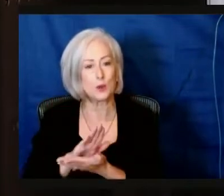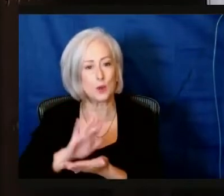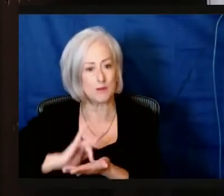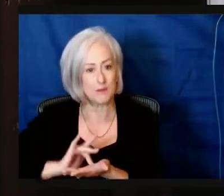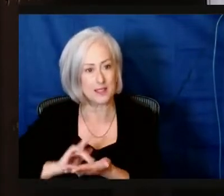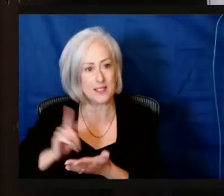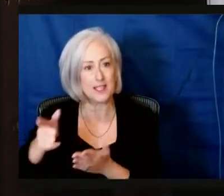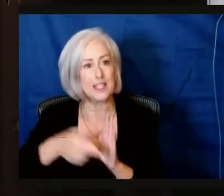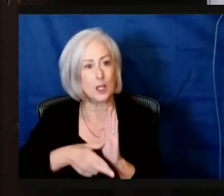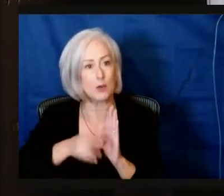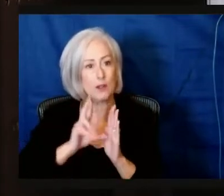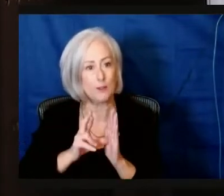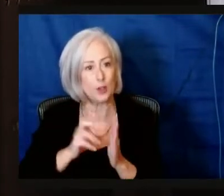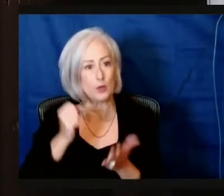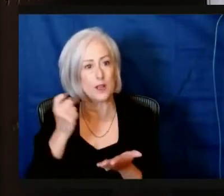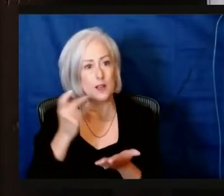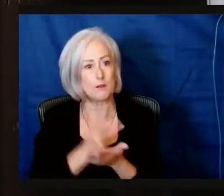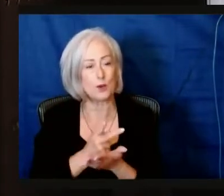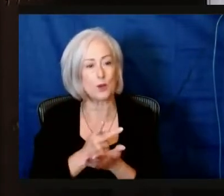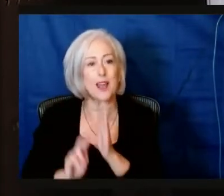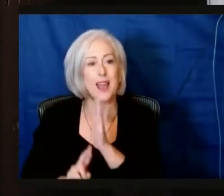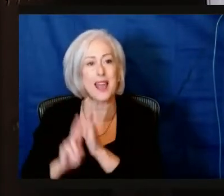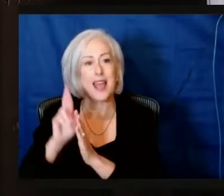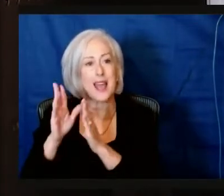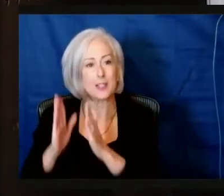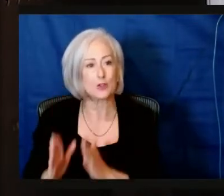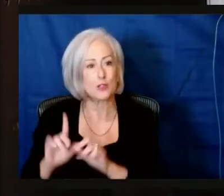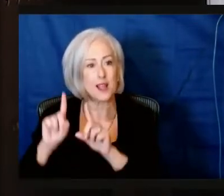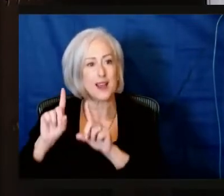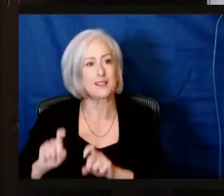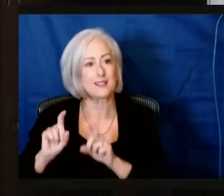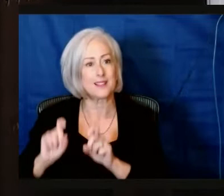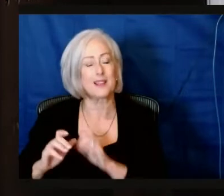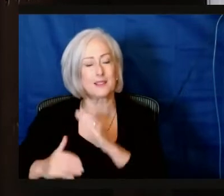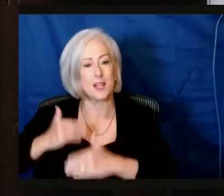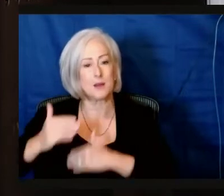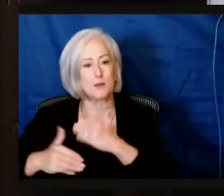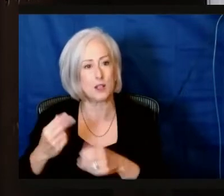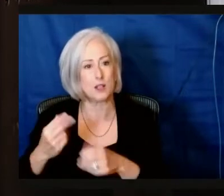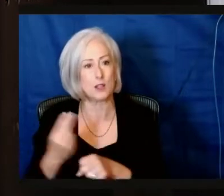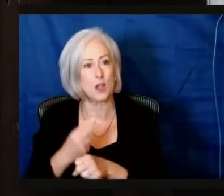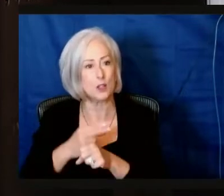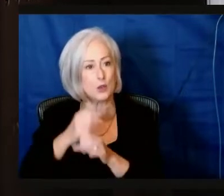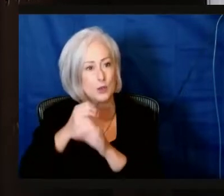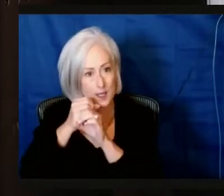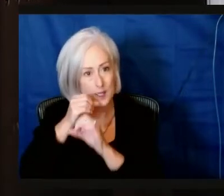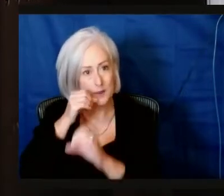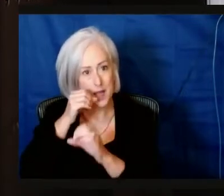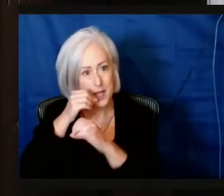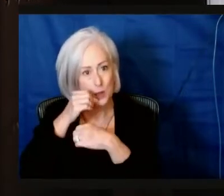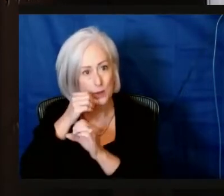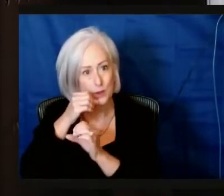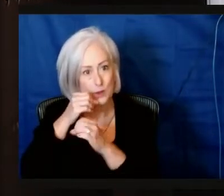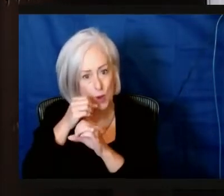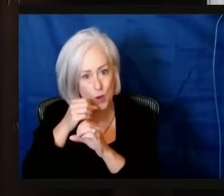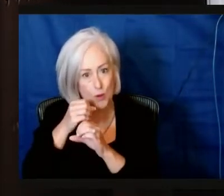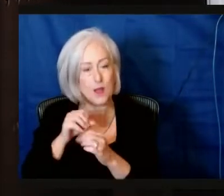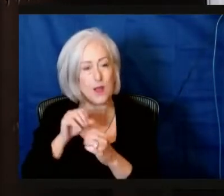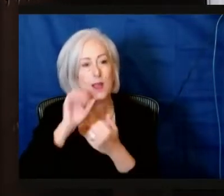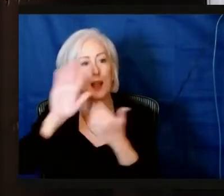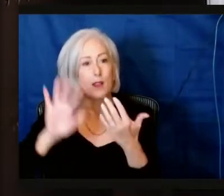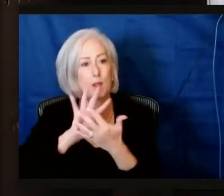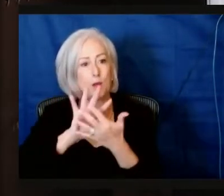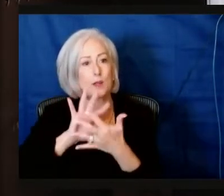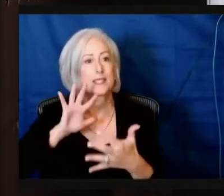astronauts' tests and procedures in using a special microscope and custom-made three-dimensional and